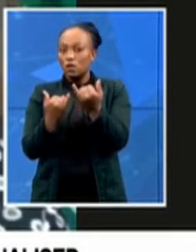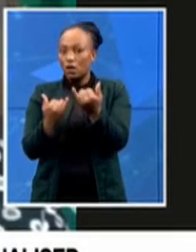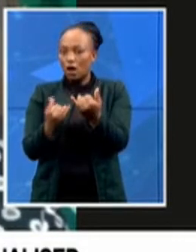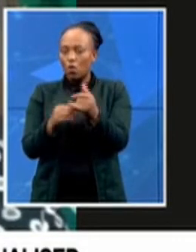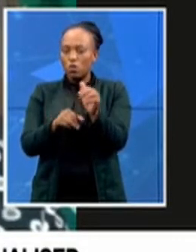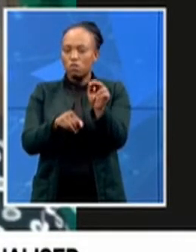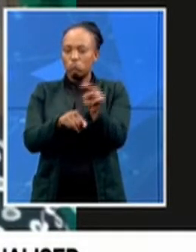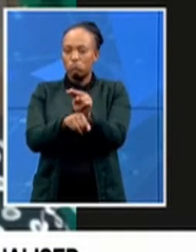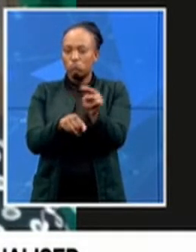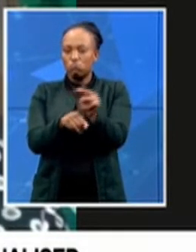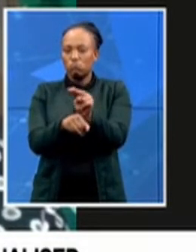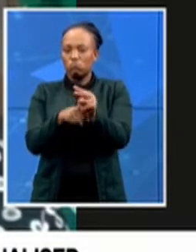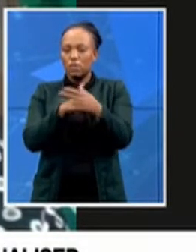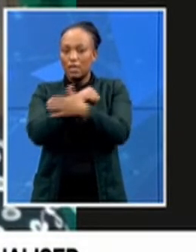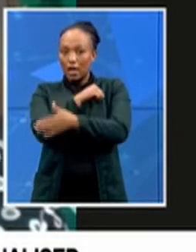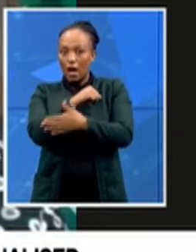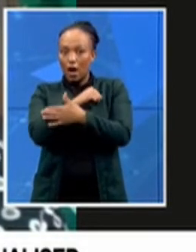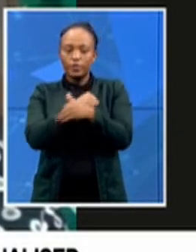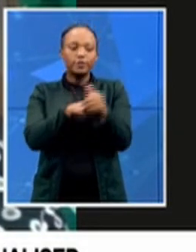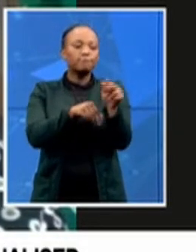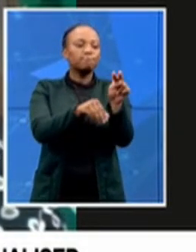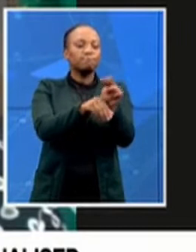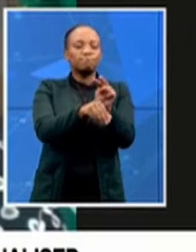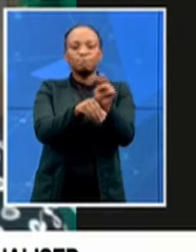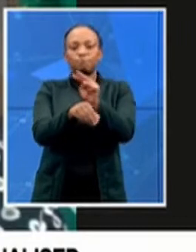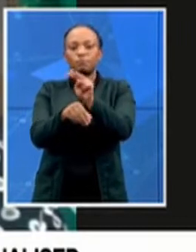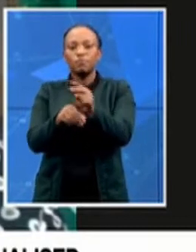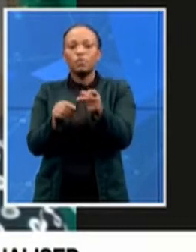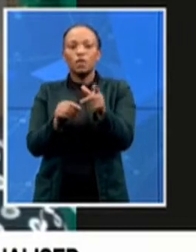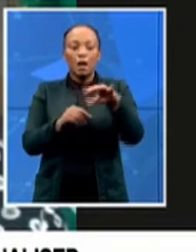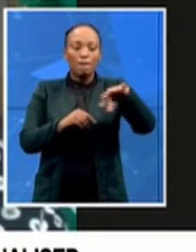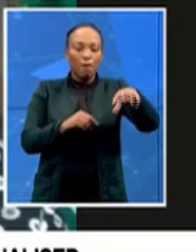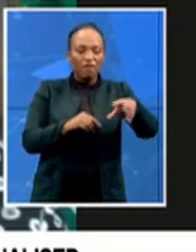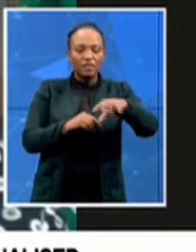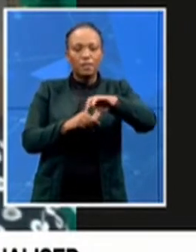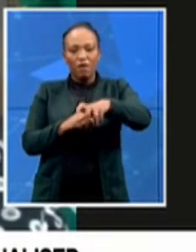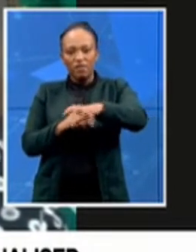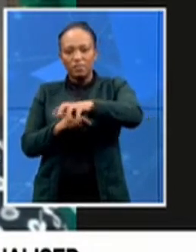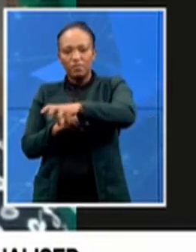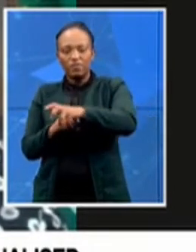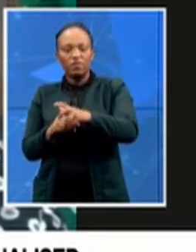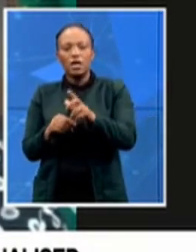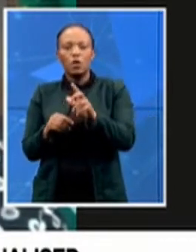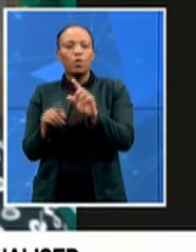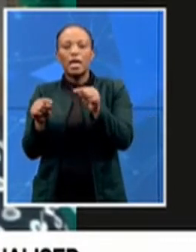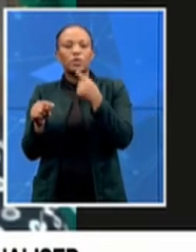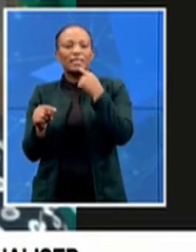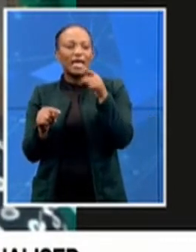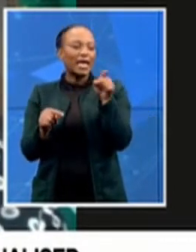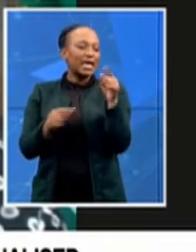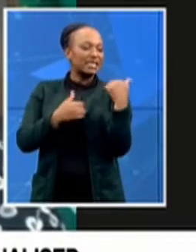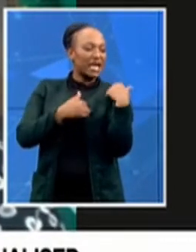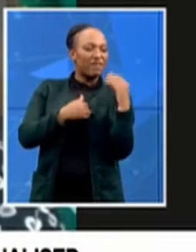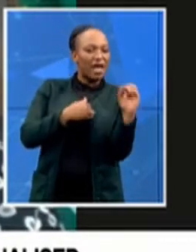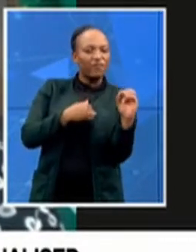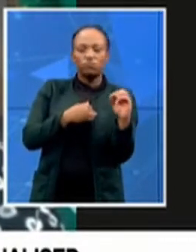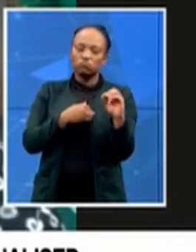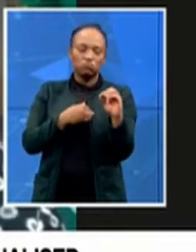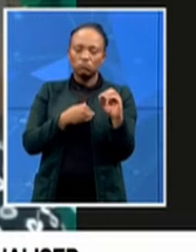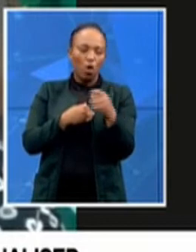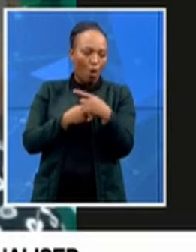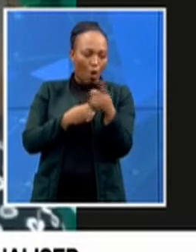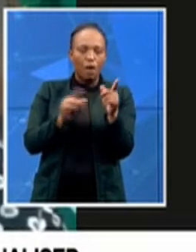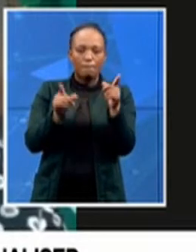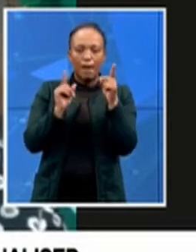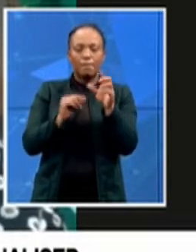no province can say it is safe right now. So we are urging you, as you do your work, please do so